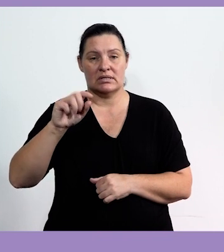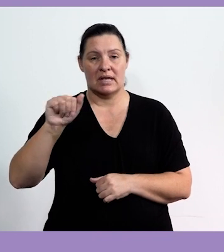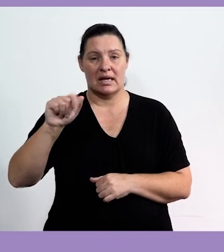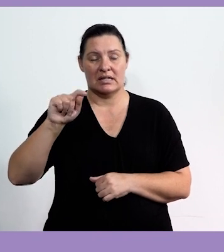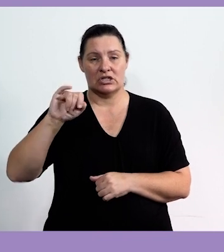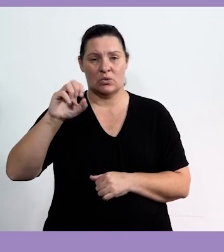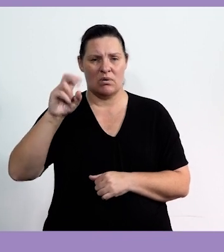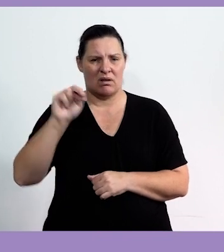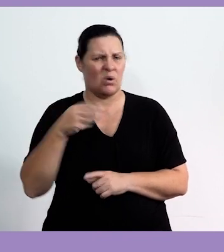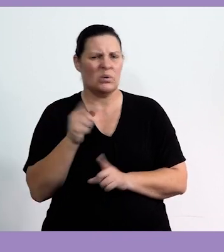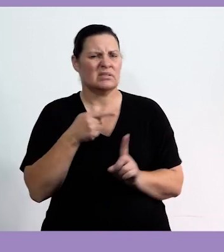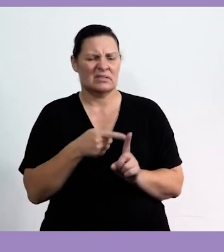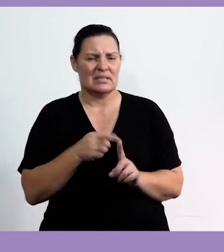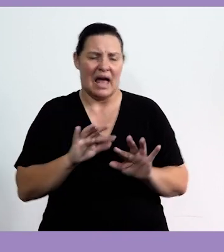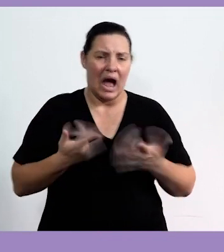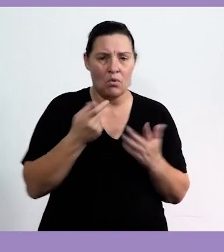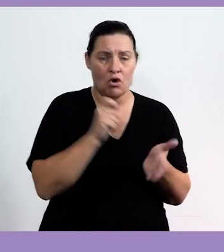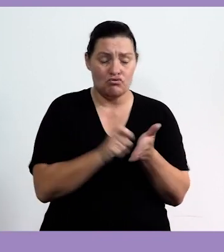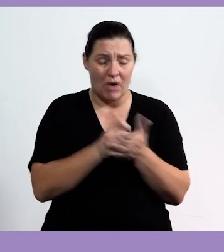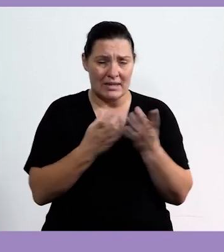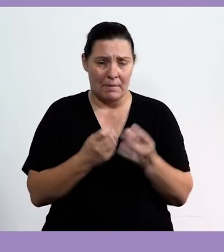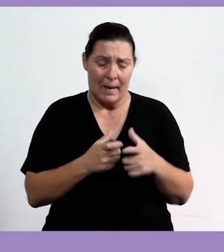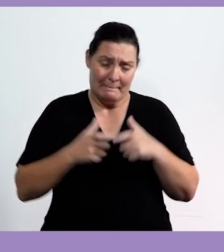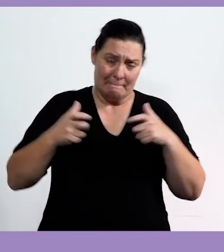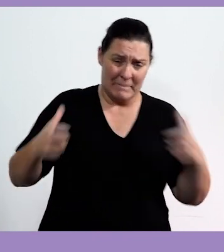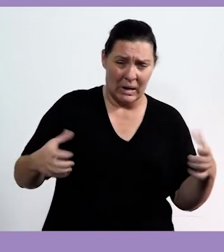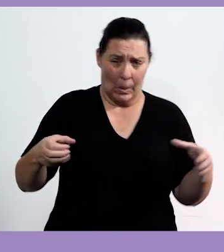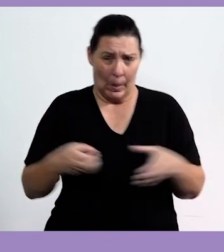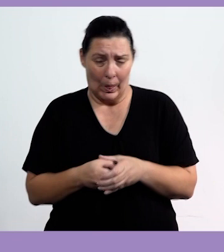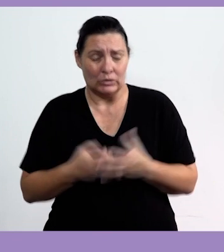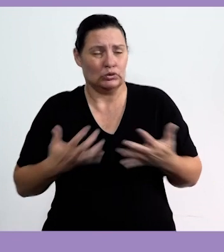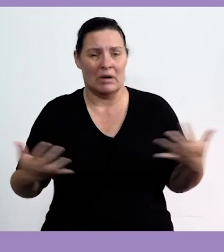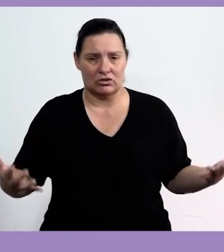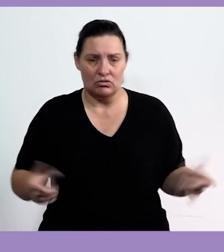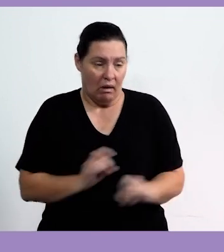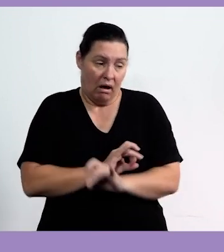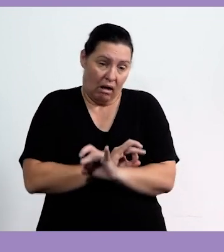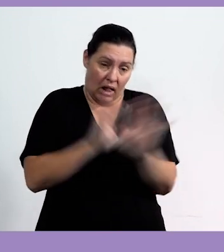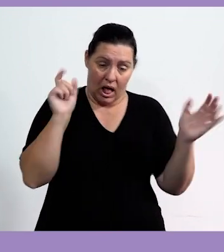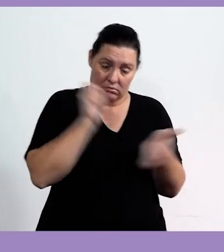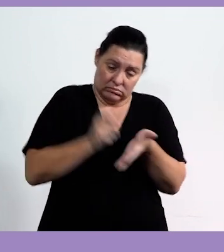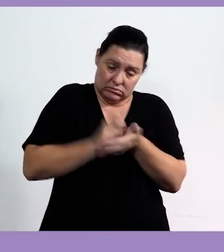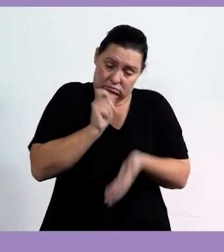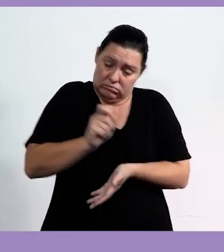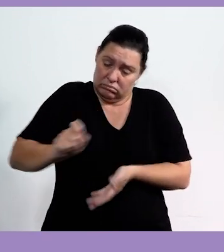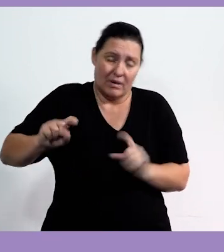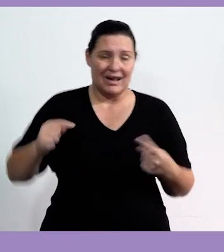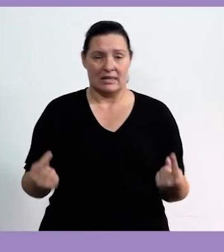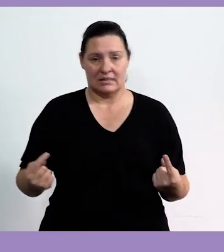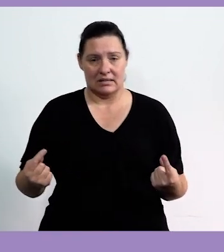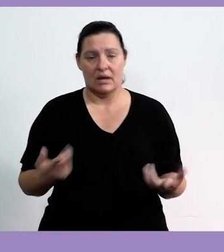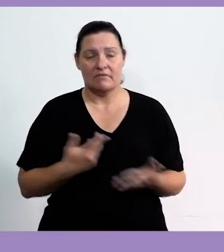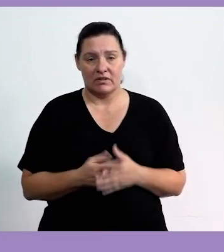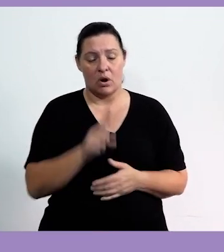is scientific notation? It is a way of writing numbers that are too big or too small to be written clearly in decimal form.